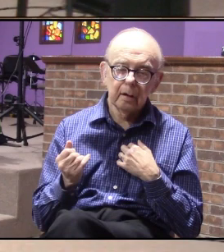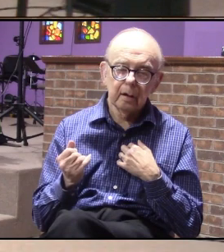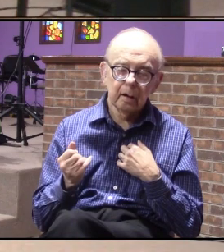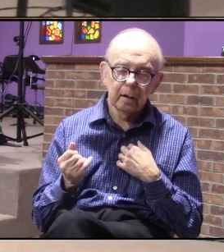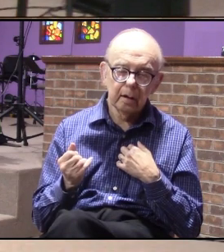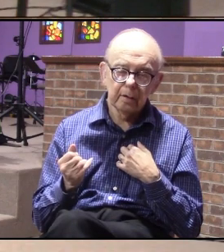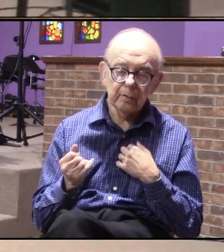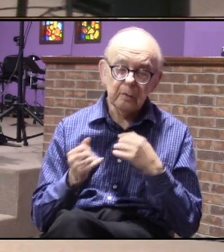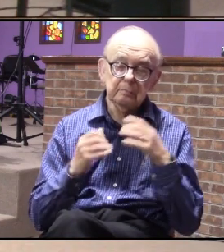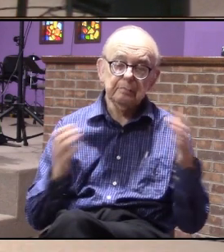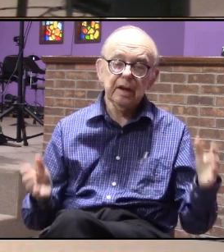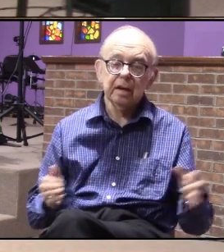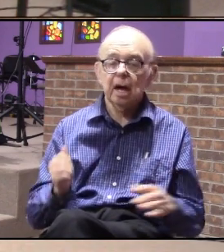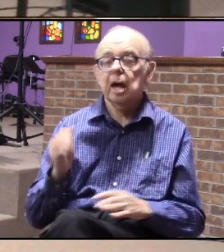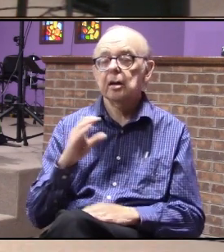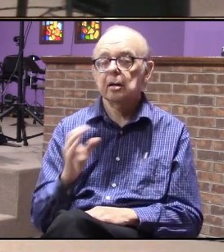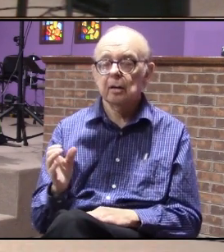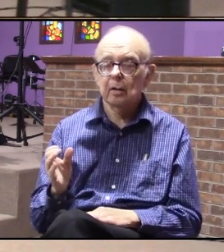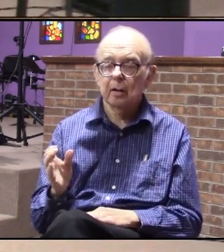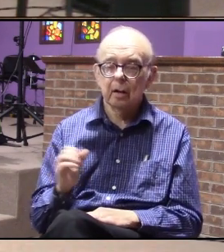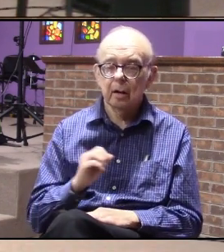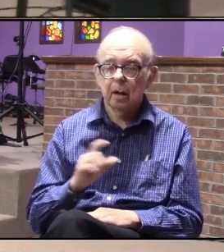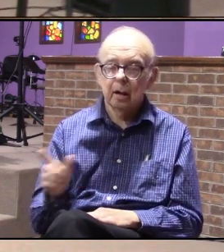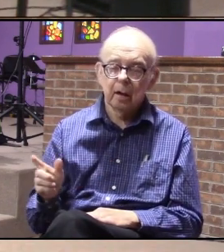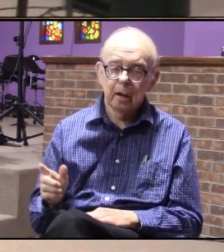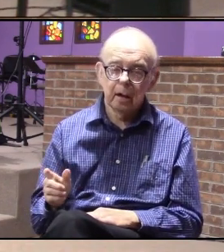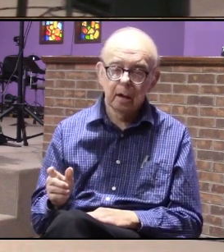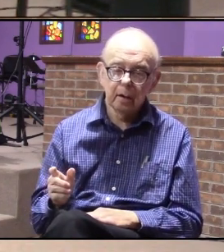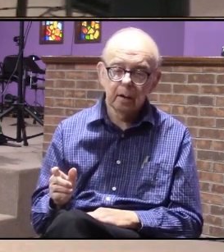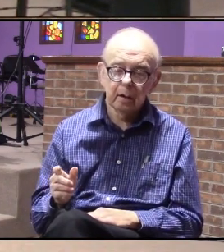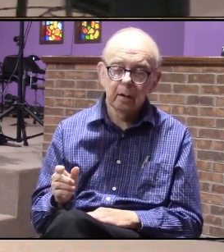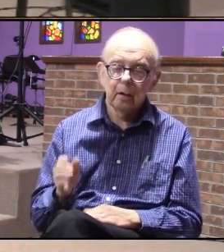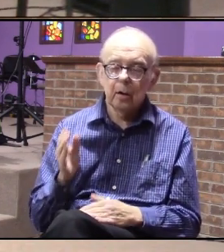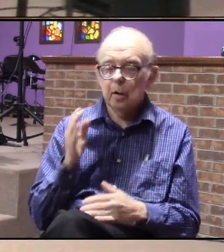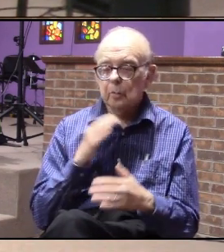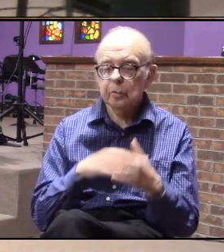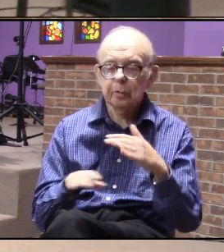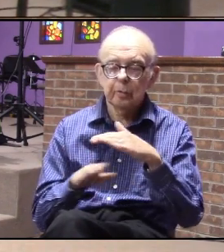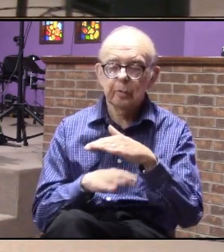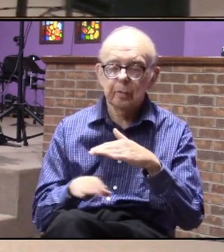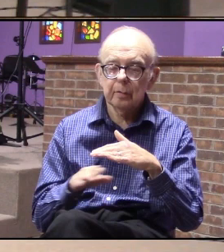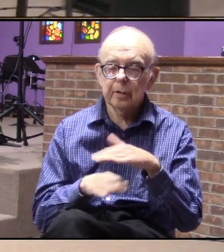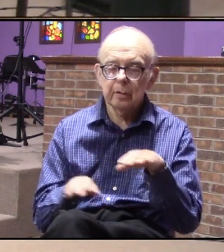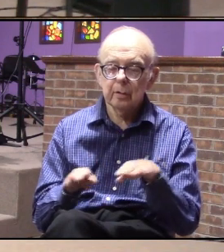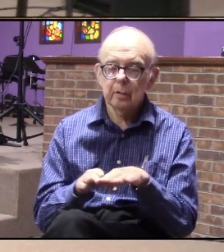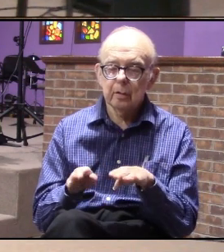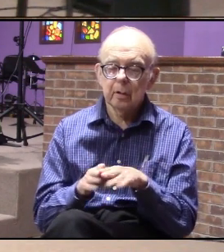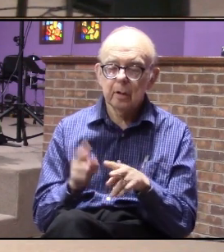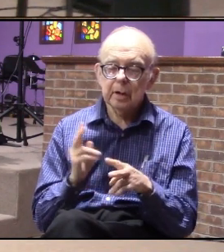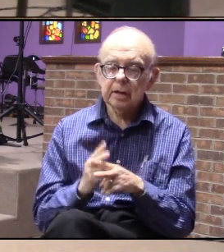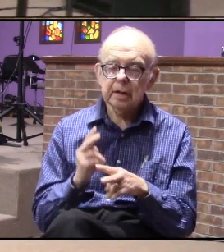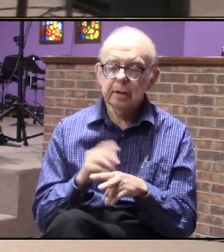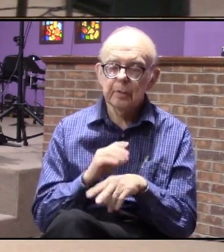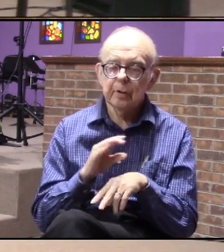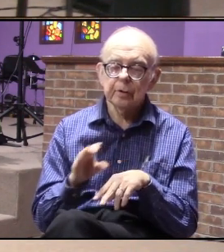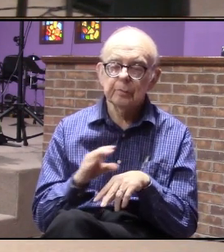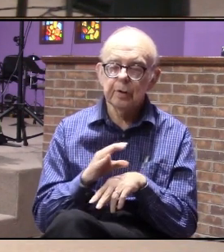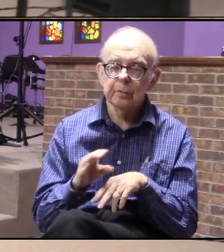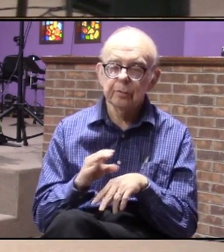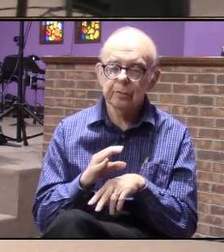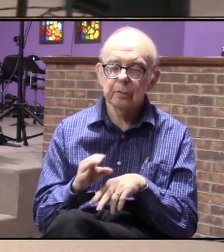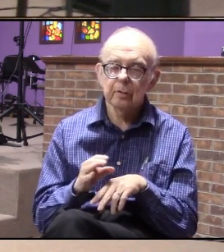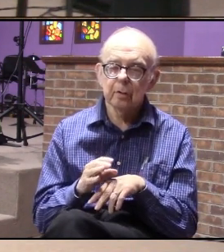but they were big. And they had all of this air going underneath that floor to keep those computers